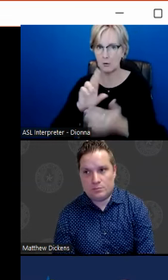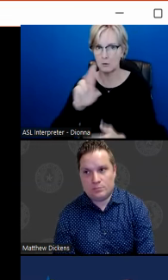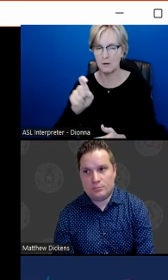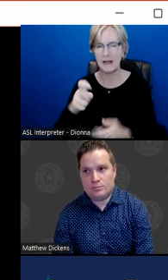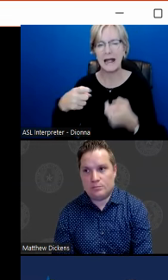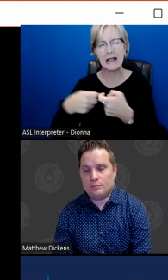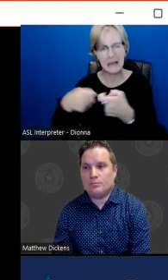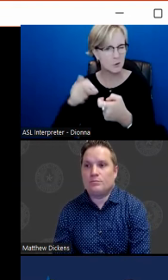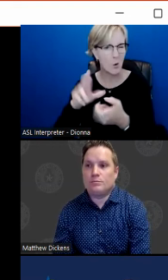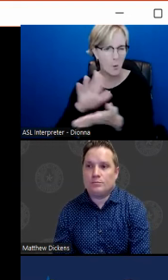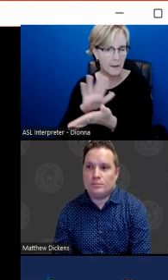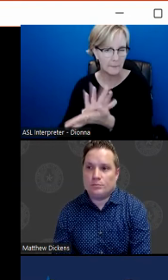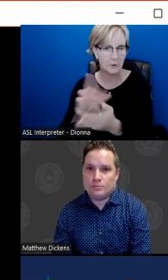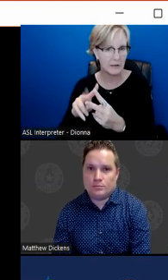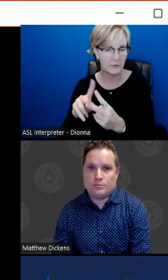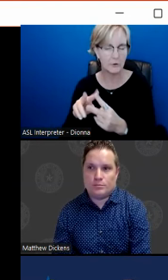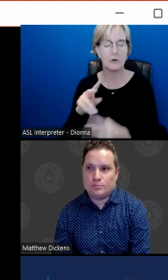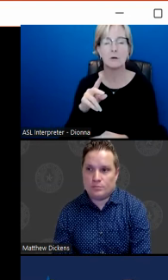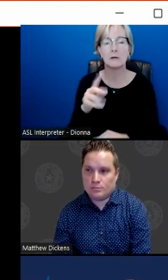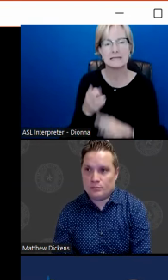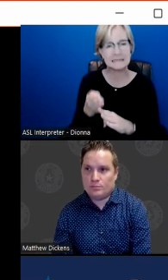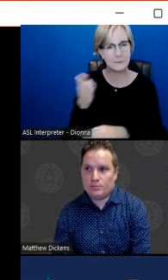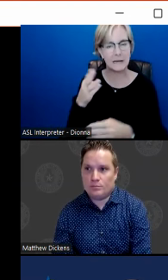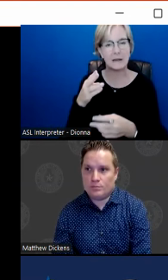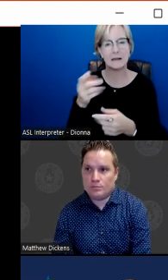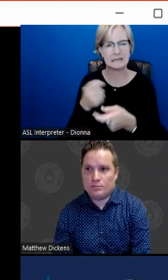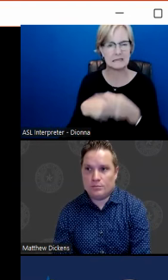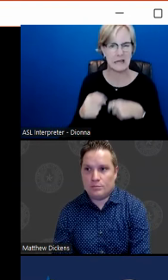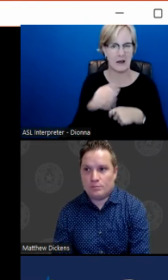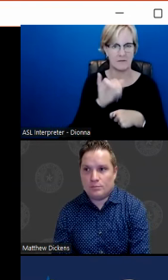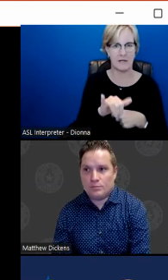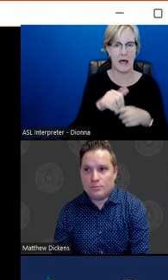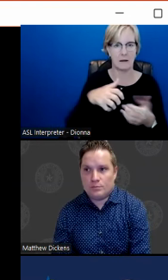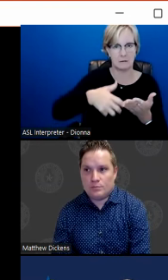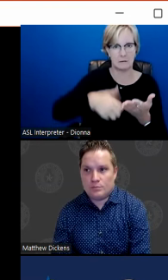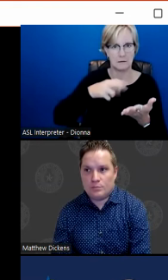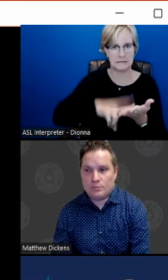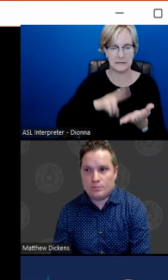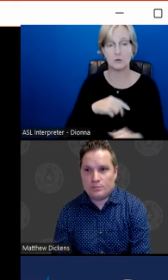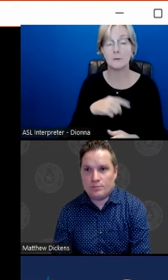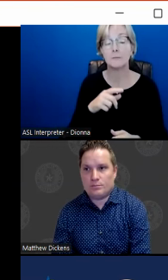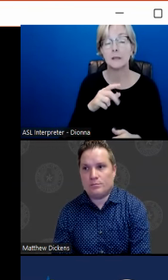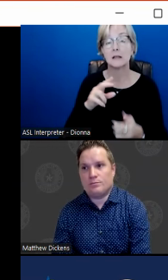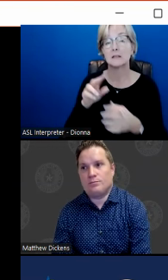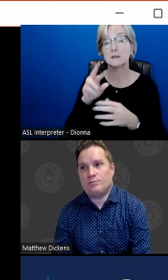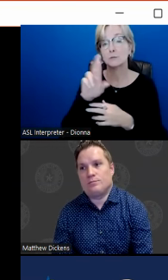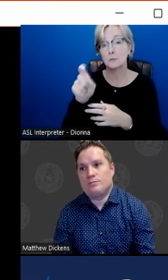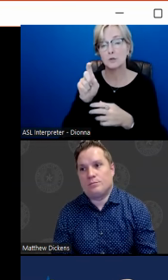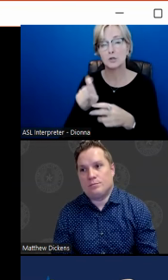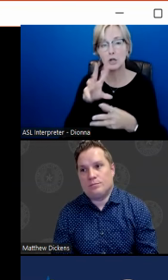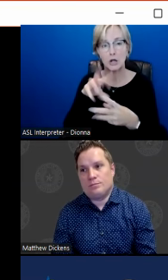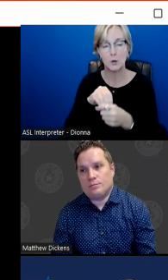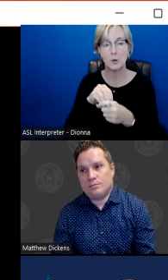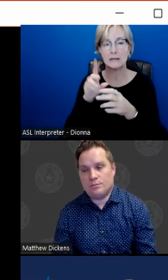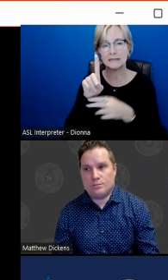electronic or paper, is submitted in lieu of the notarized signature. The prescription should include the disabled person's